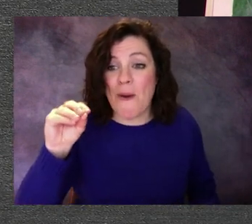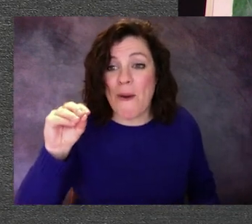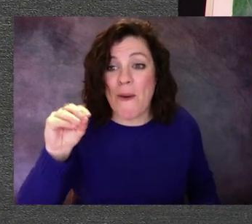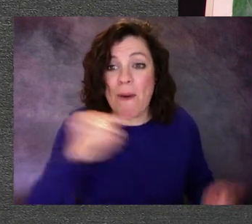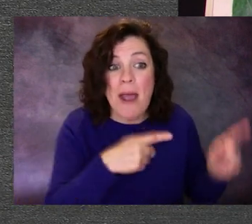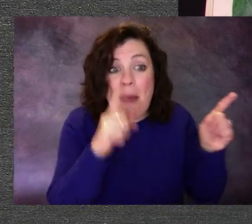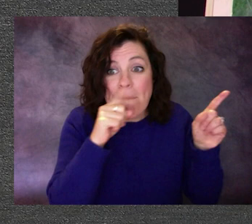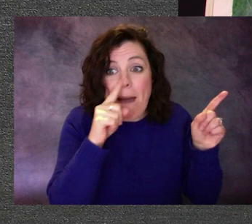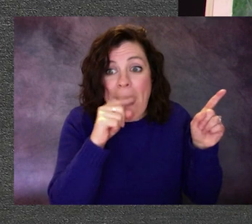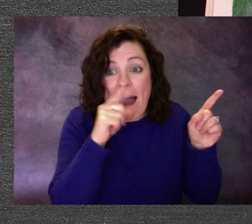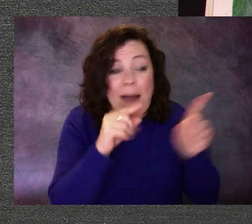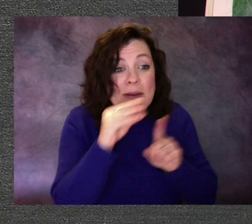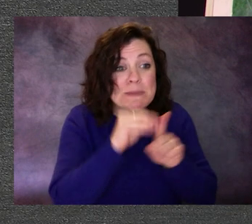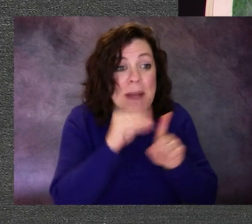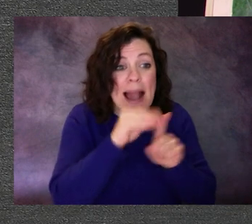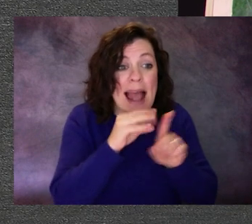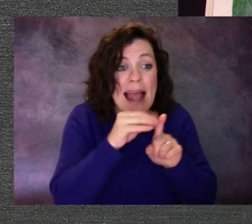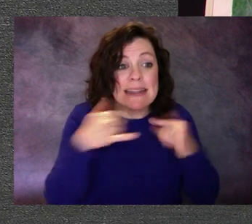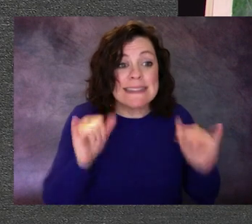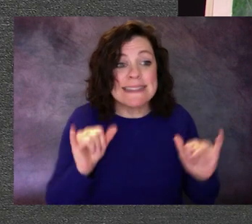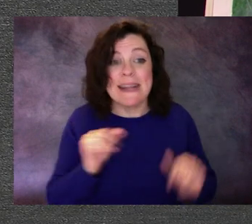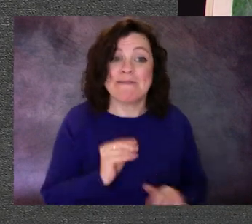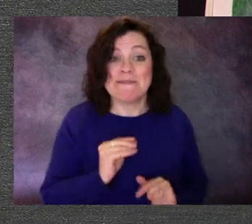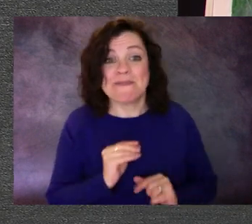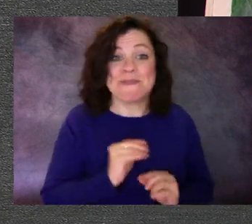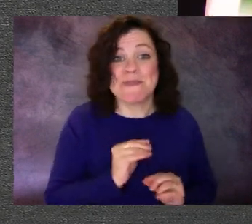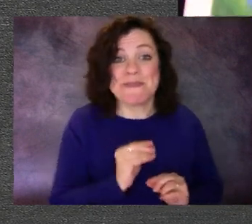There's our little mouse and our banana.